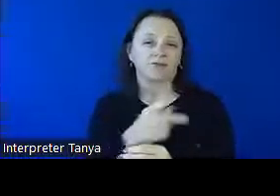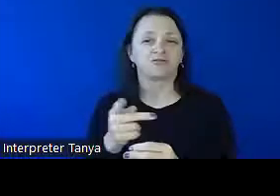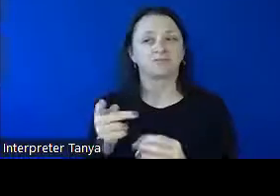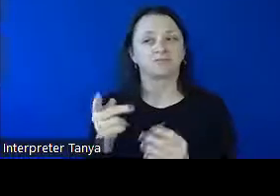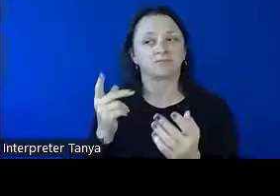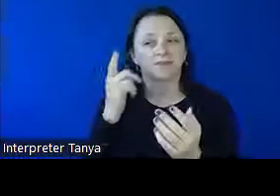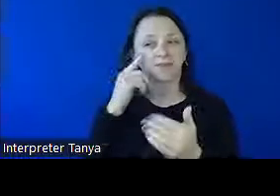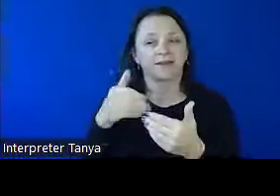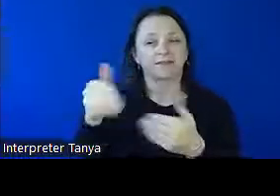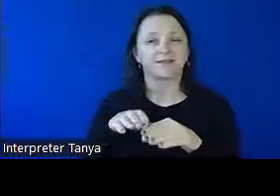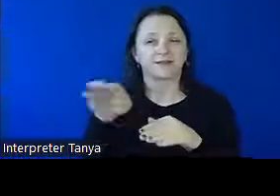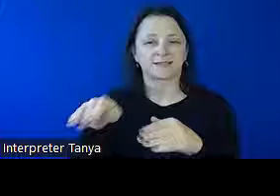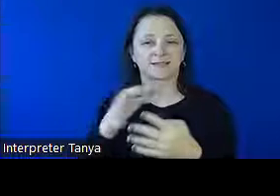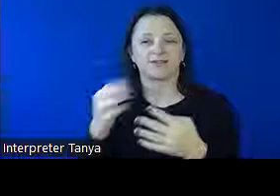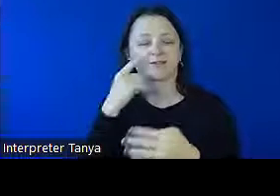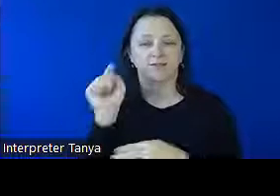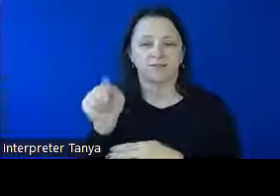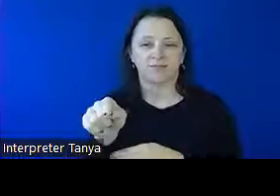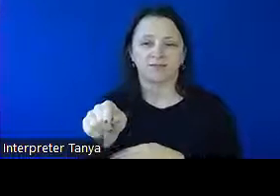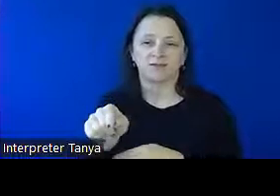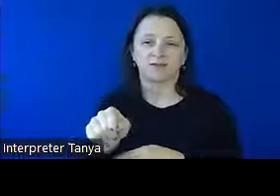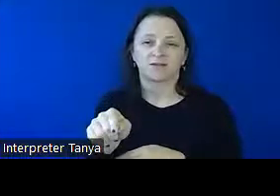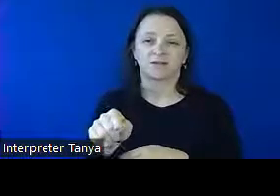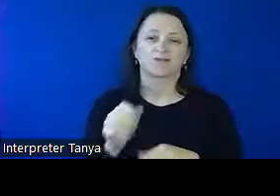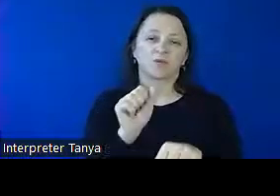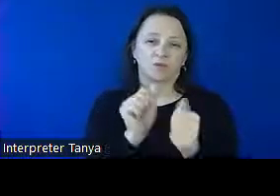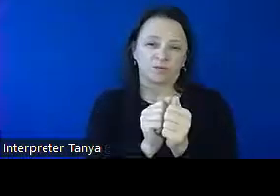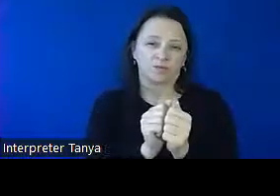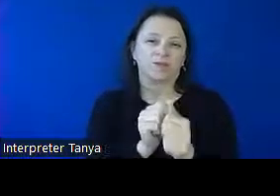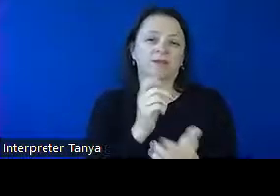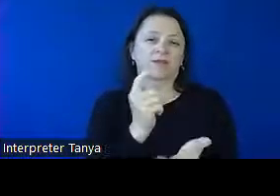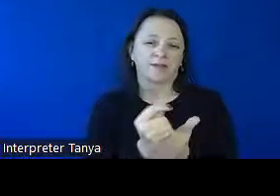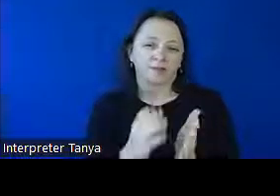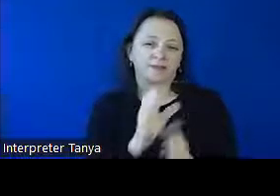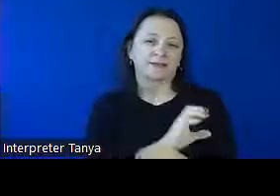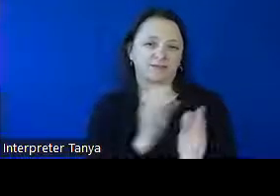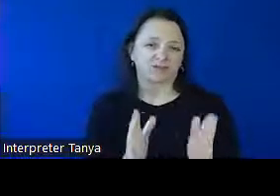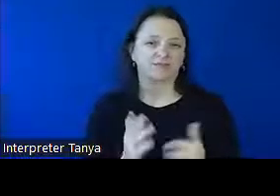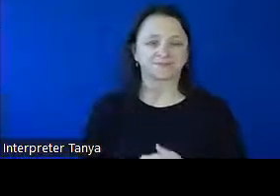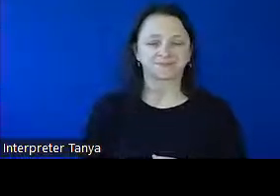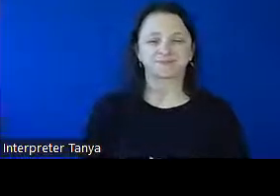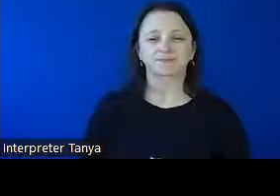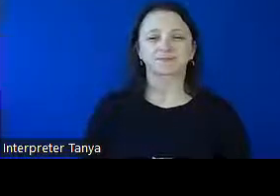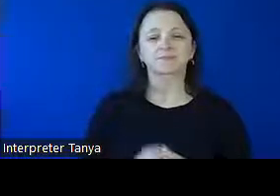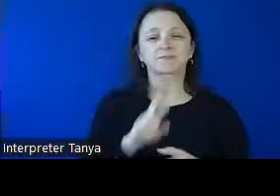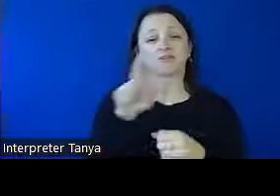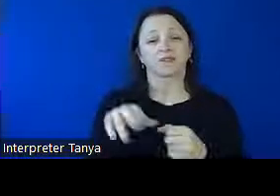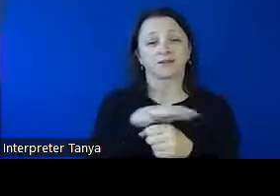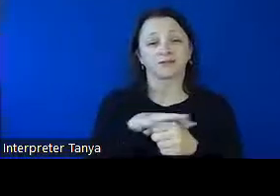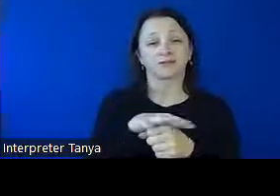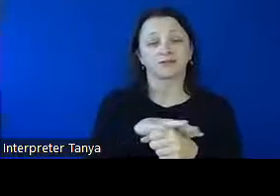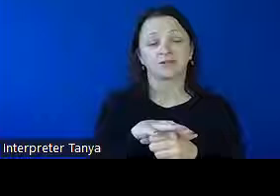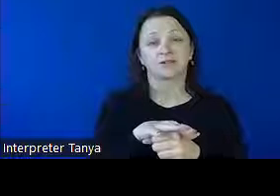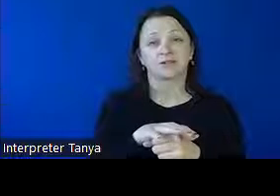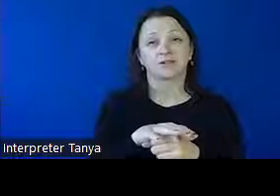next best choice in combination with the child's clinician. In Rochester, we